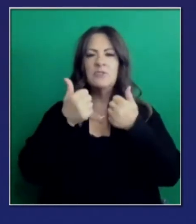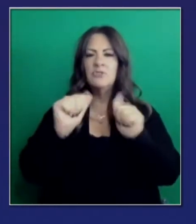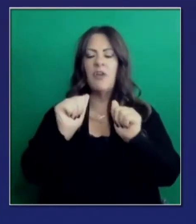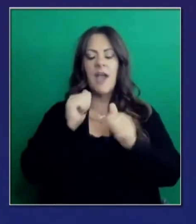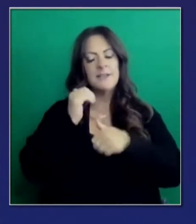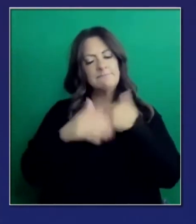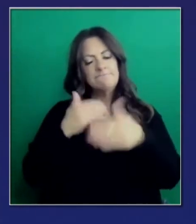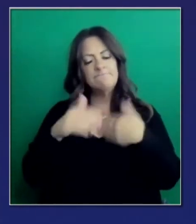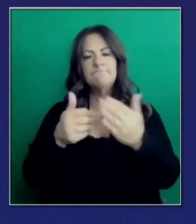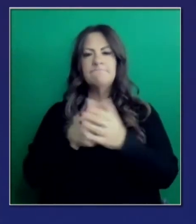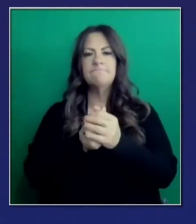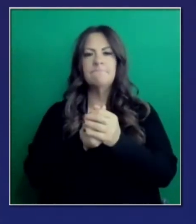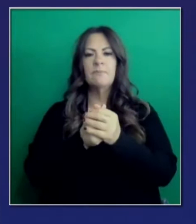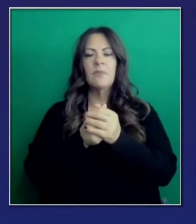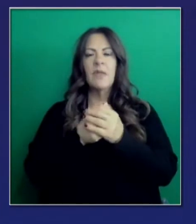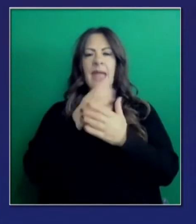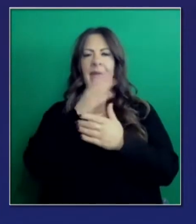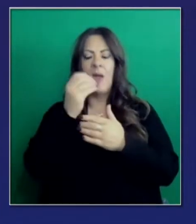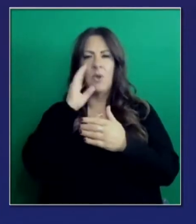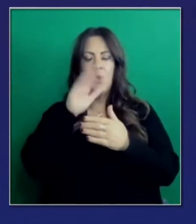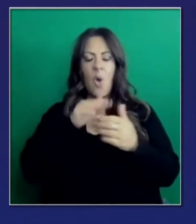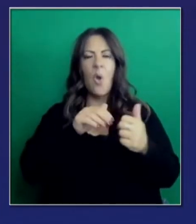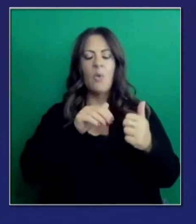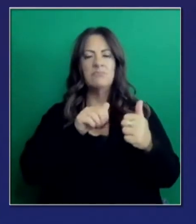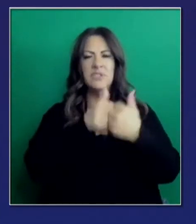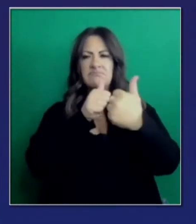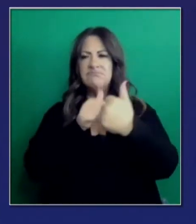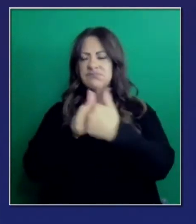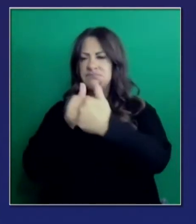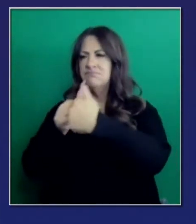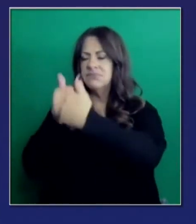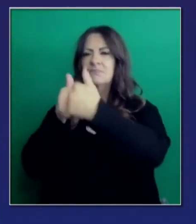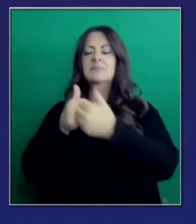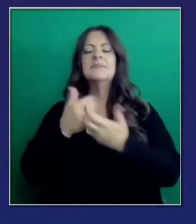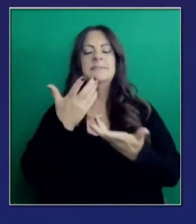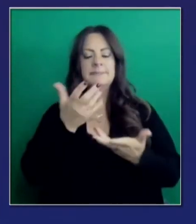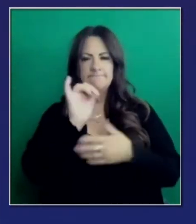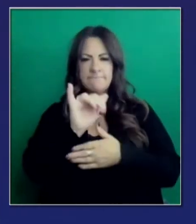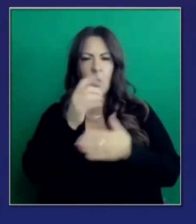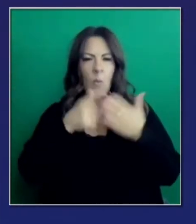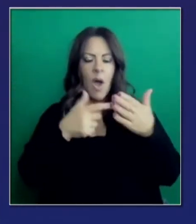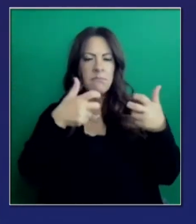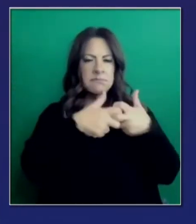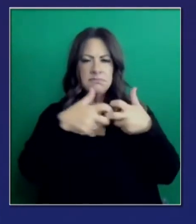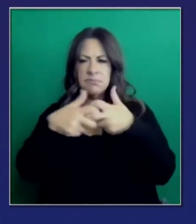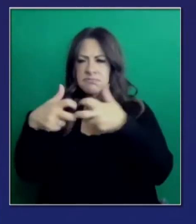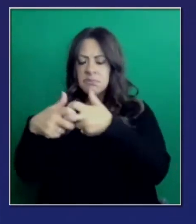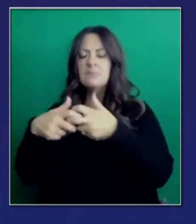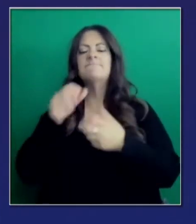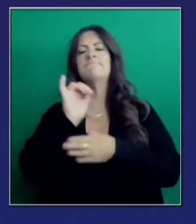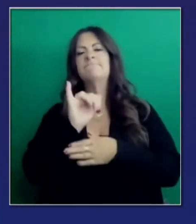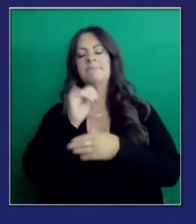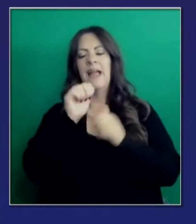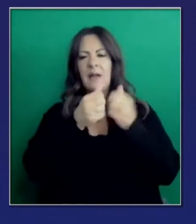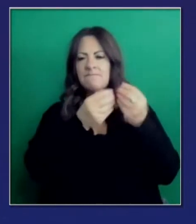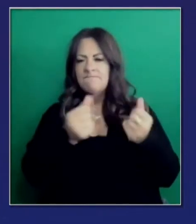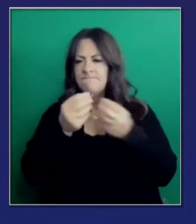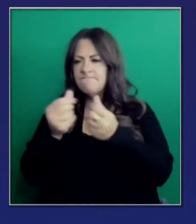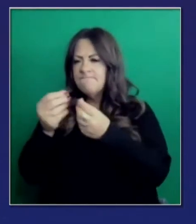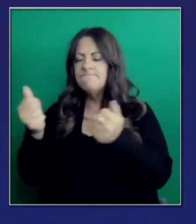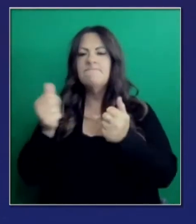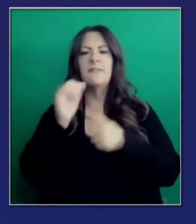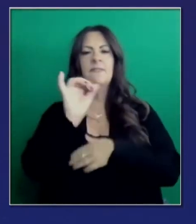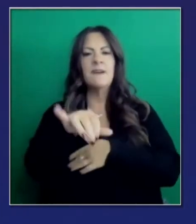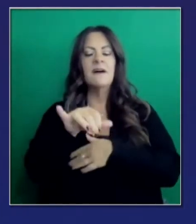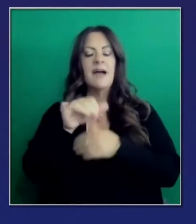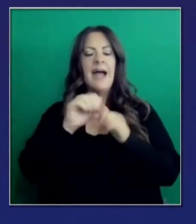what the challenges were, what the issues were as it relates to accelerating that last mile, that last inch perhaps, but